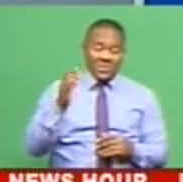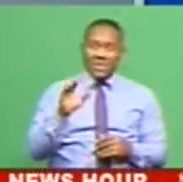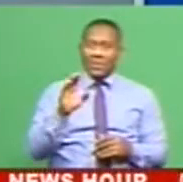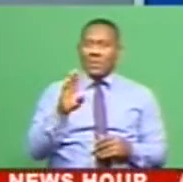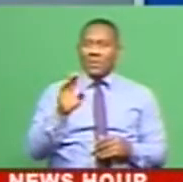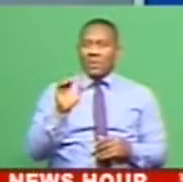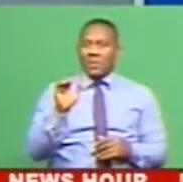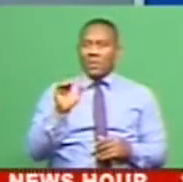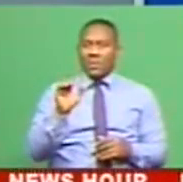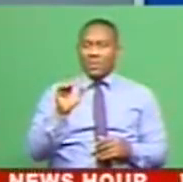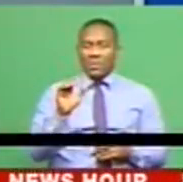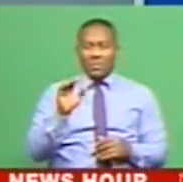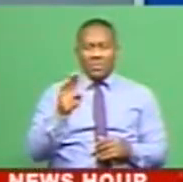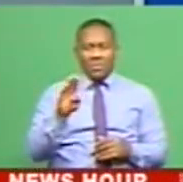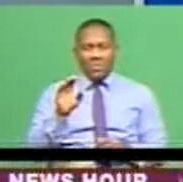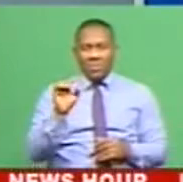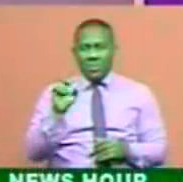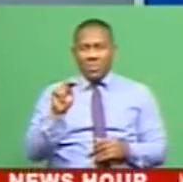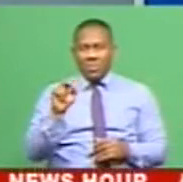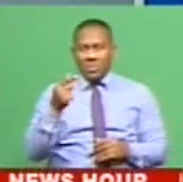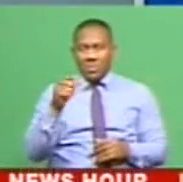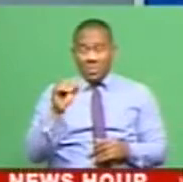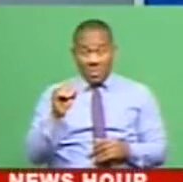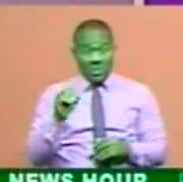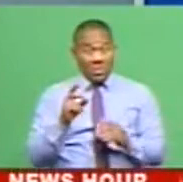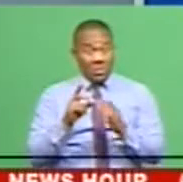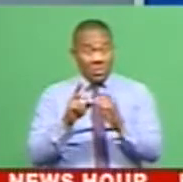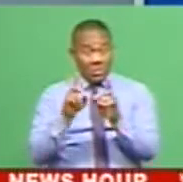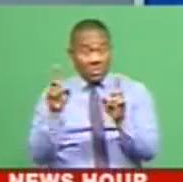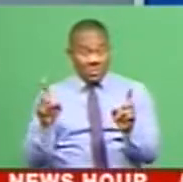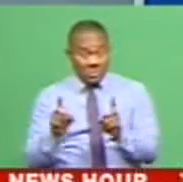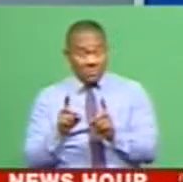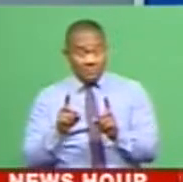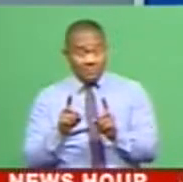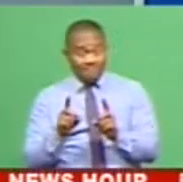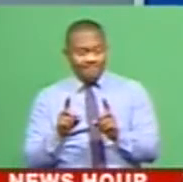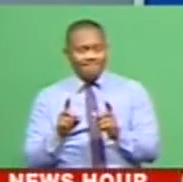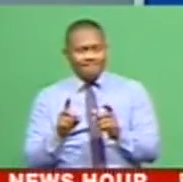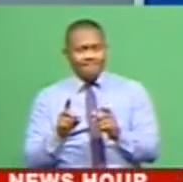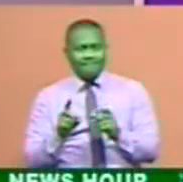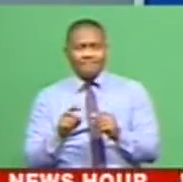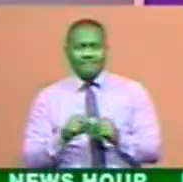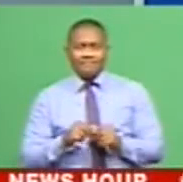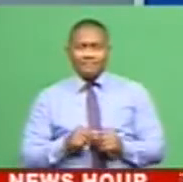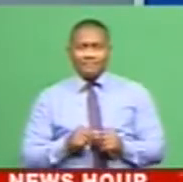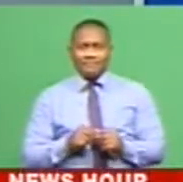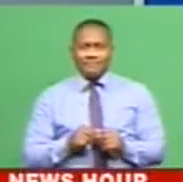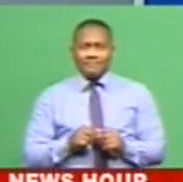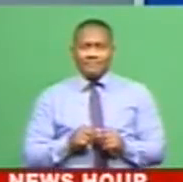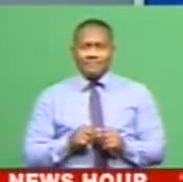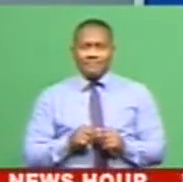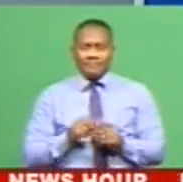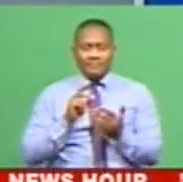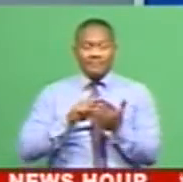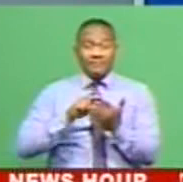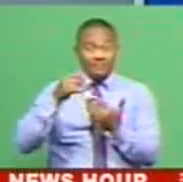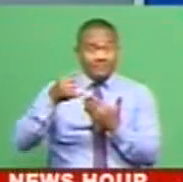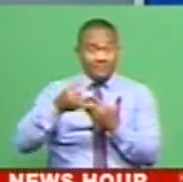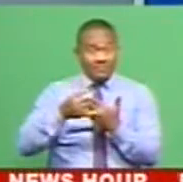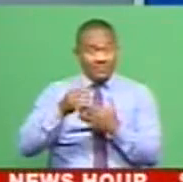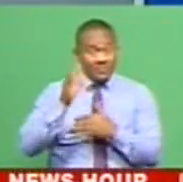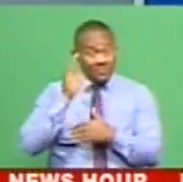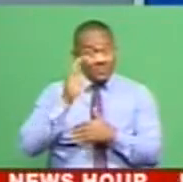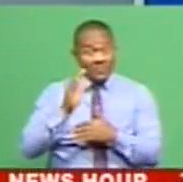district. Funded by the Ministry of Special Development Initiatives and the Northern Development Authority, the project is to